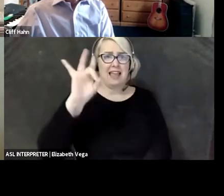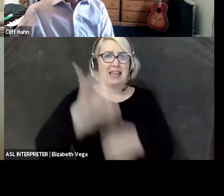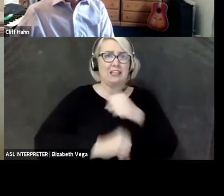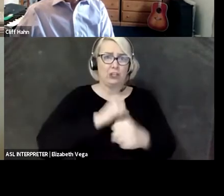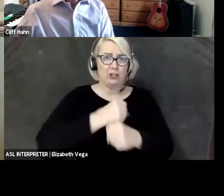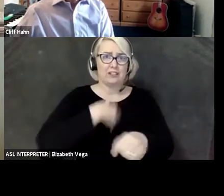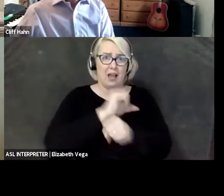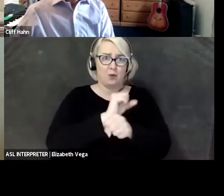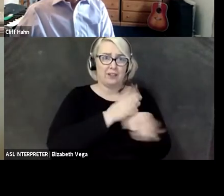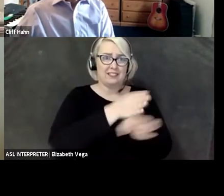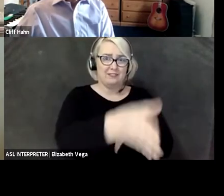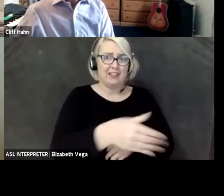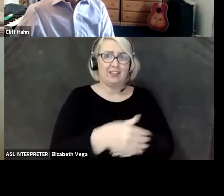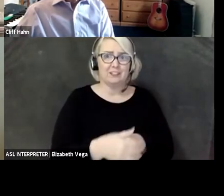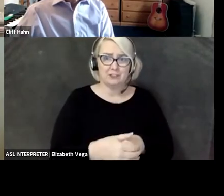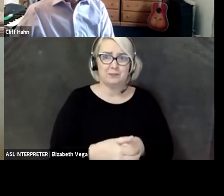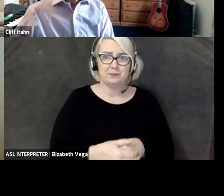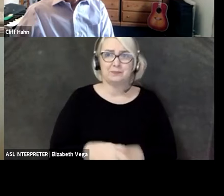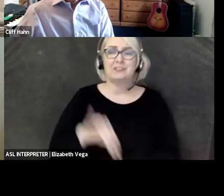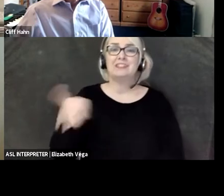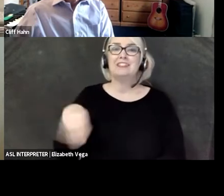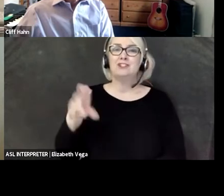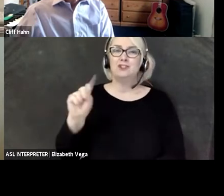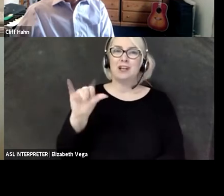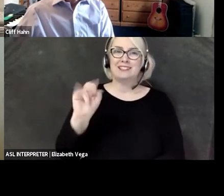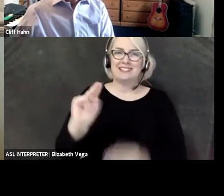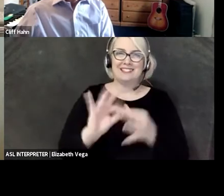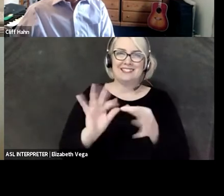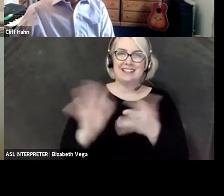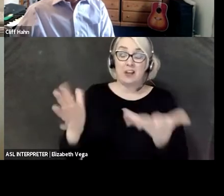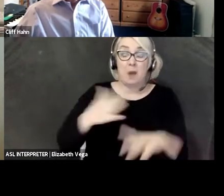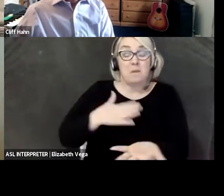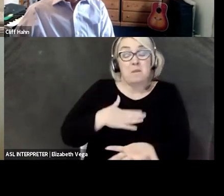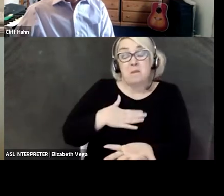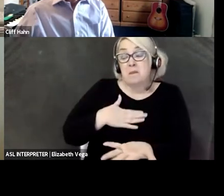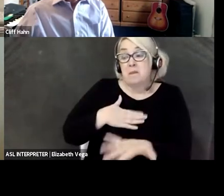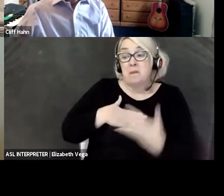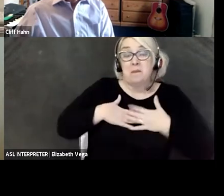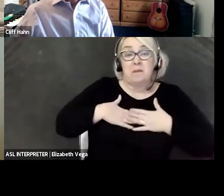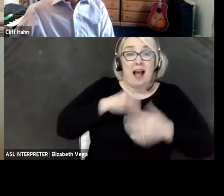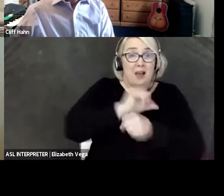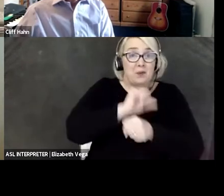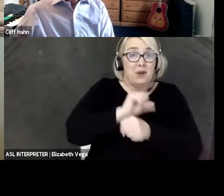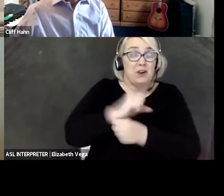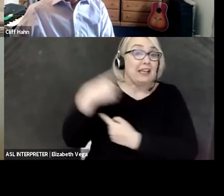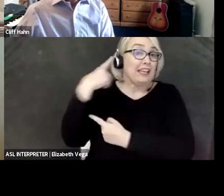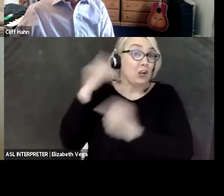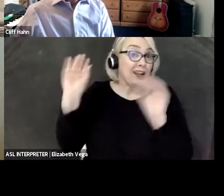Funnily enough, on my end, no news is usually good news. So we generally will only hear on the post-production